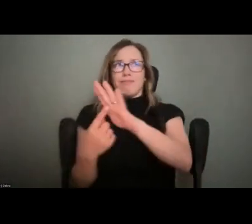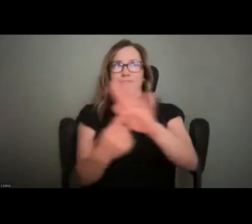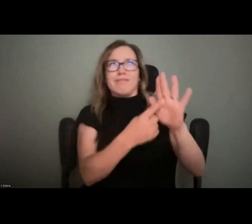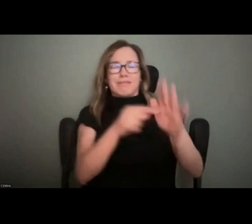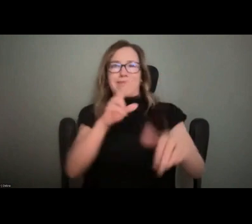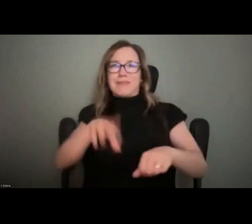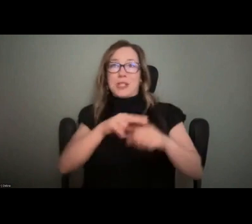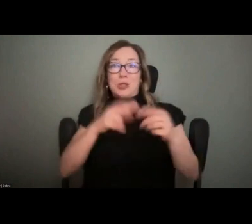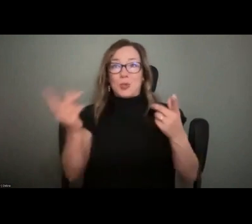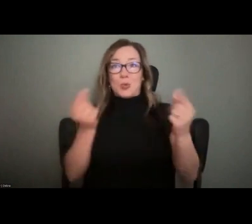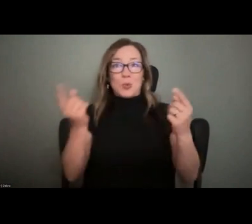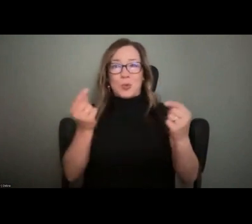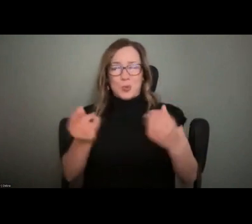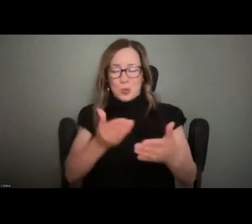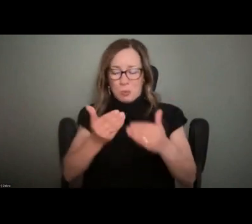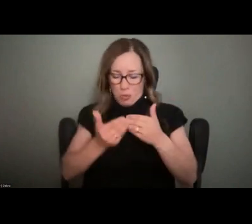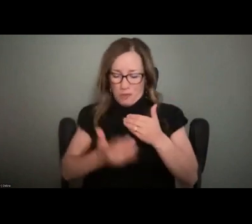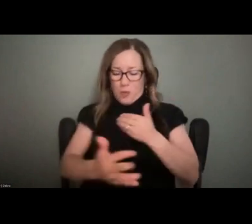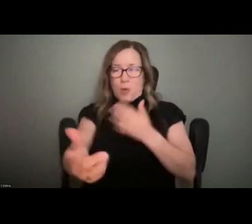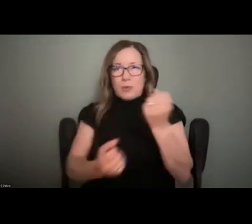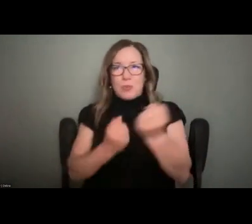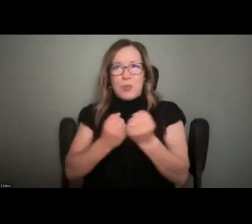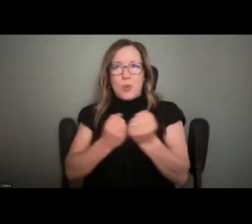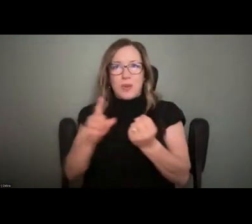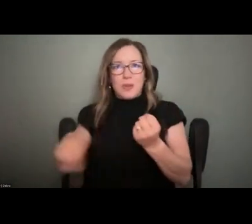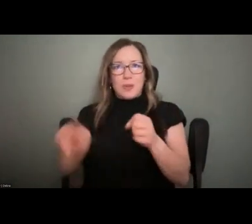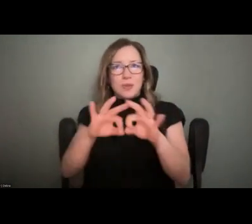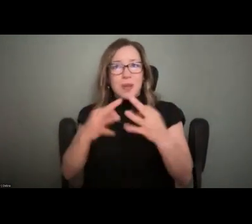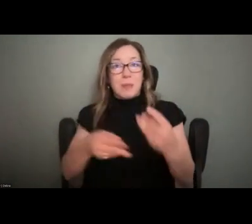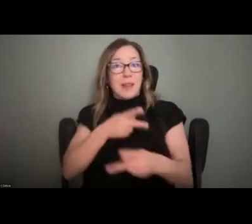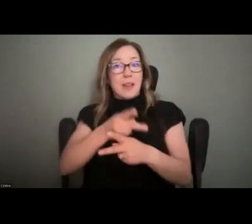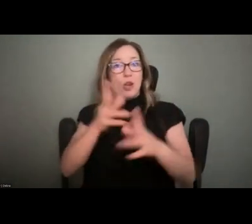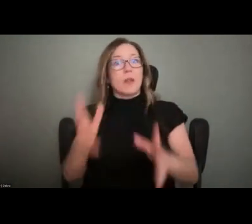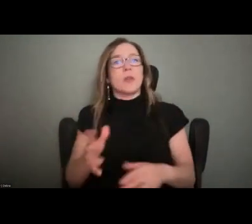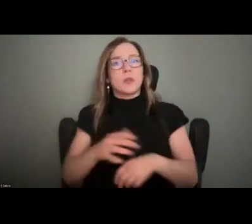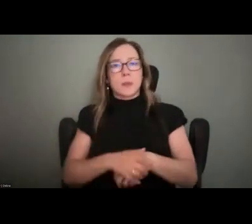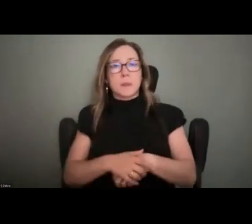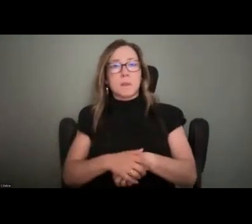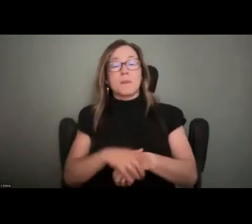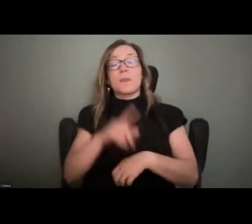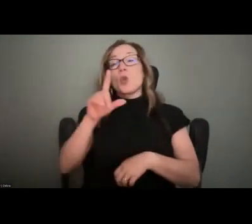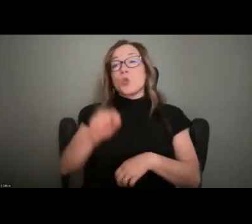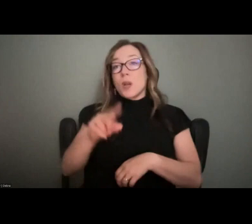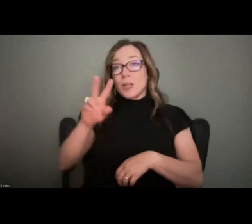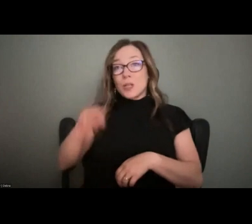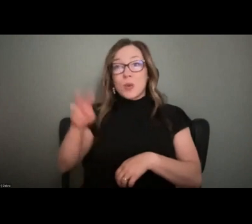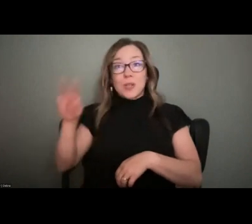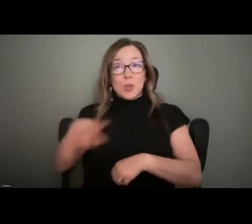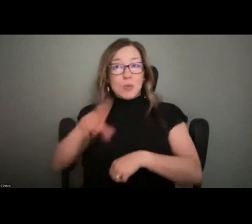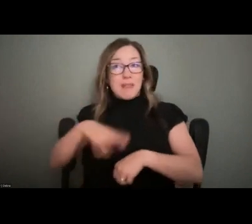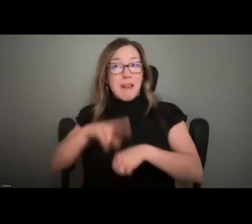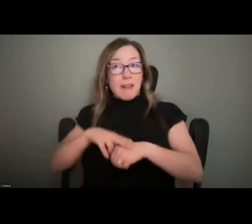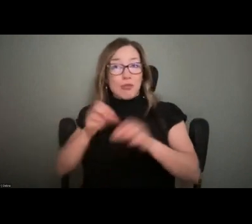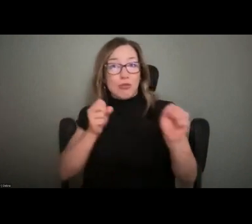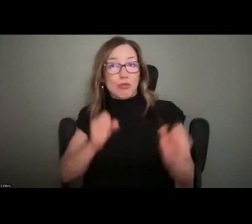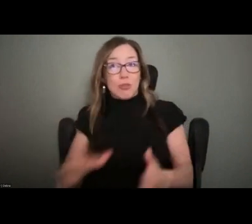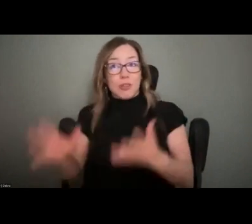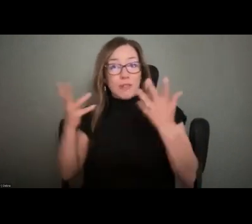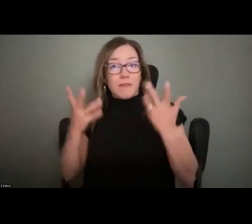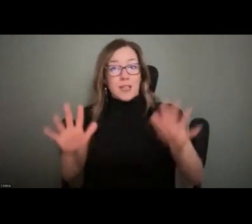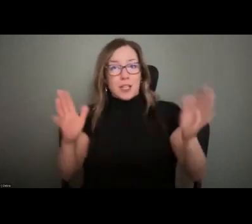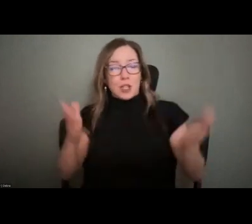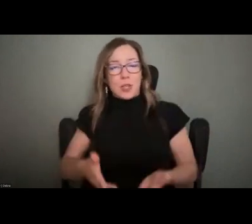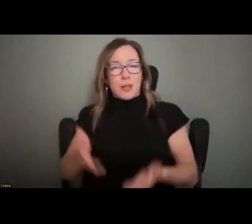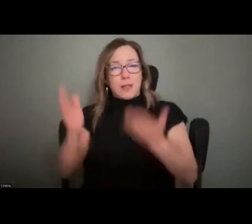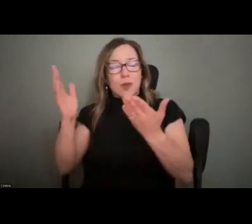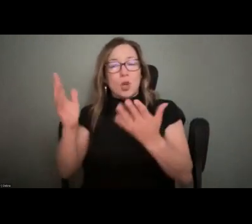forward in supporting family caregivers. Although the 2022 national strategy has been delivered, the work